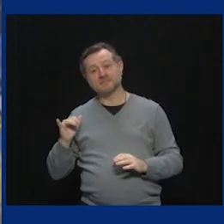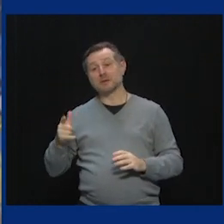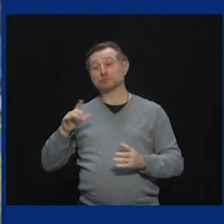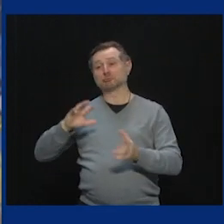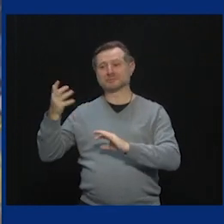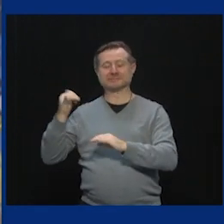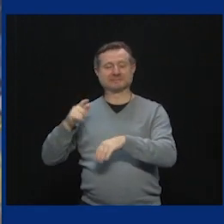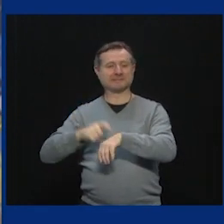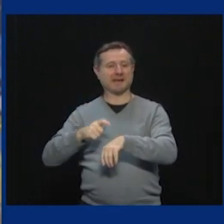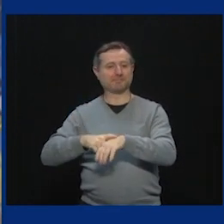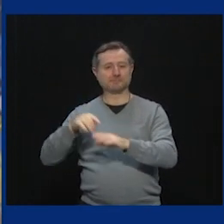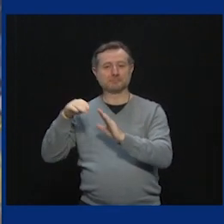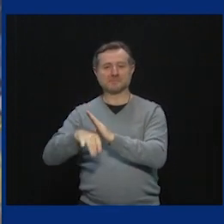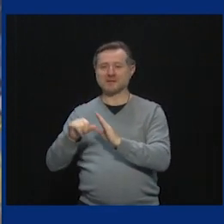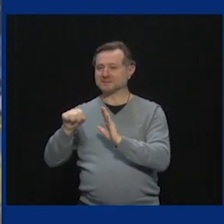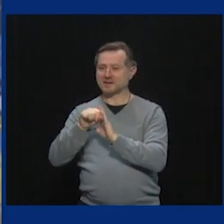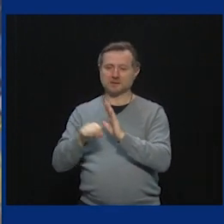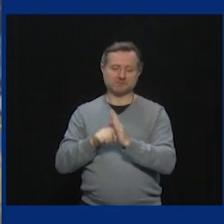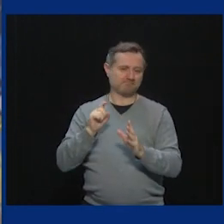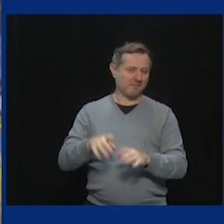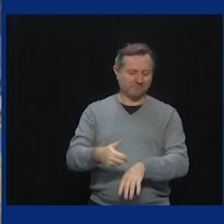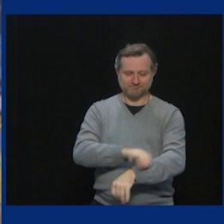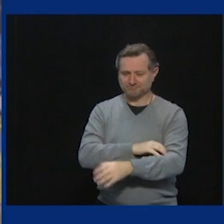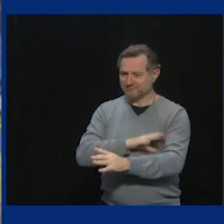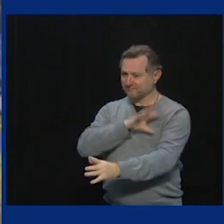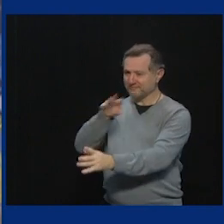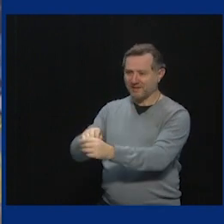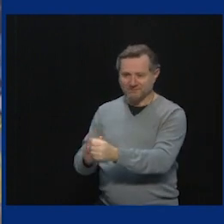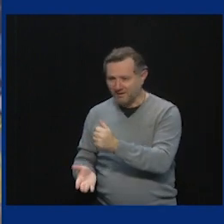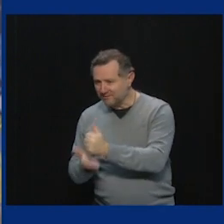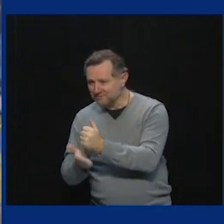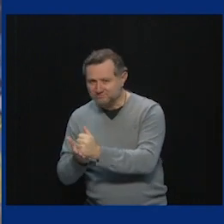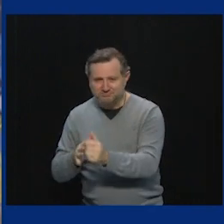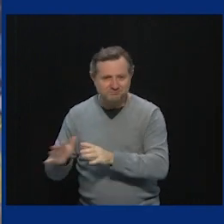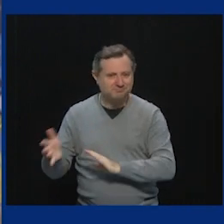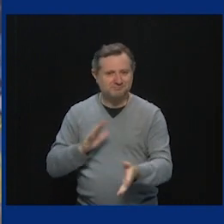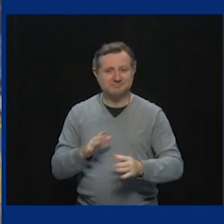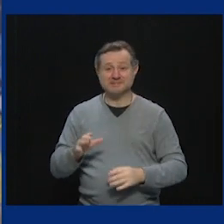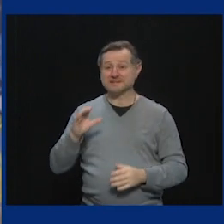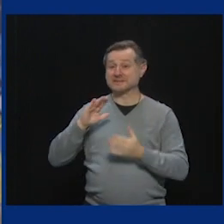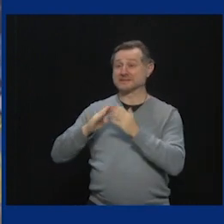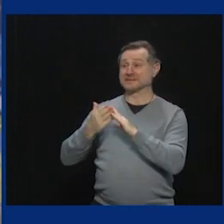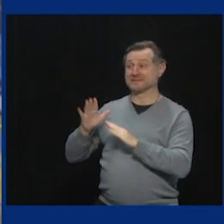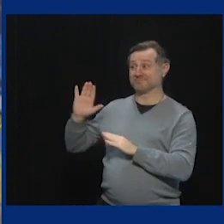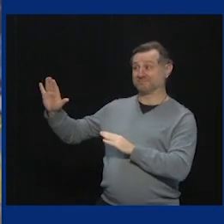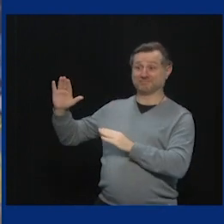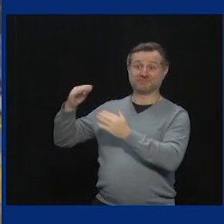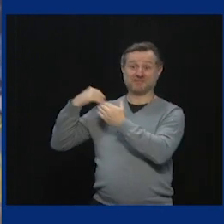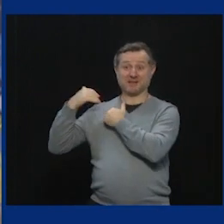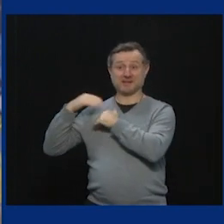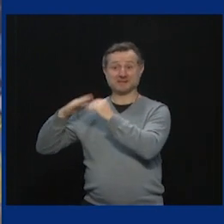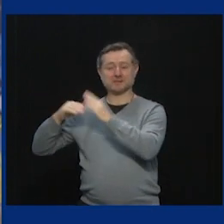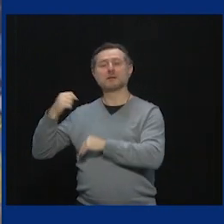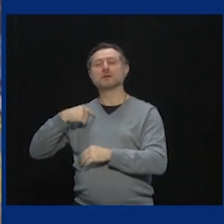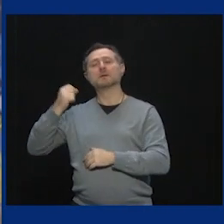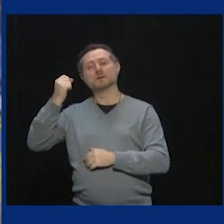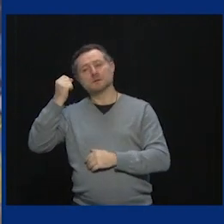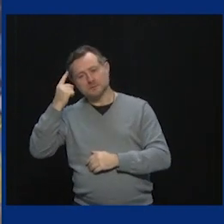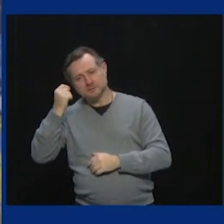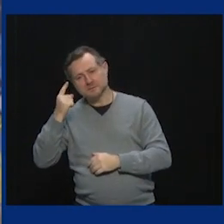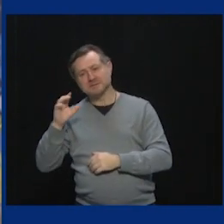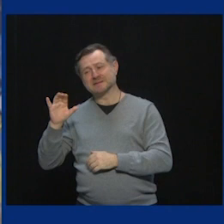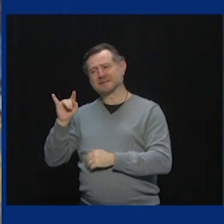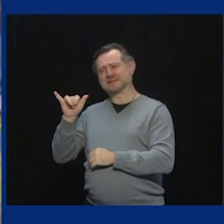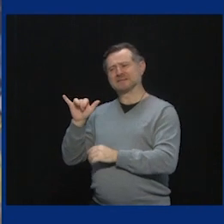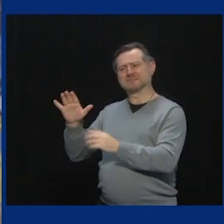the state needs to assist, even if it's technically a city facility. I get that. I know it's responsibility of the city, always has been, always will be. But if I can just